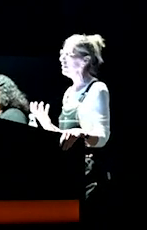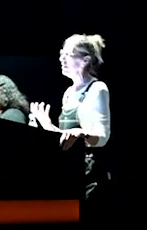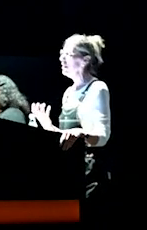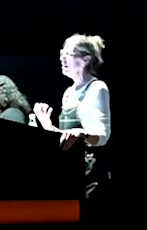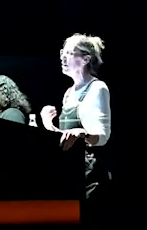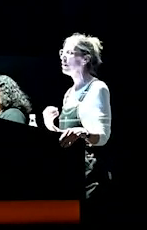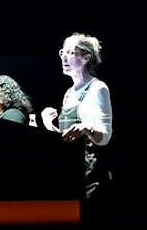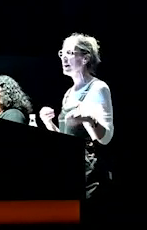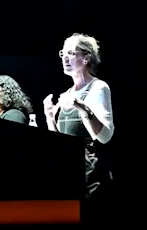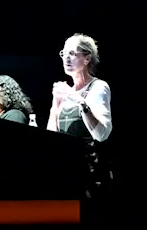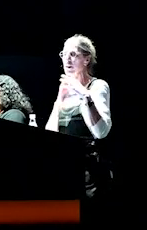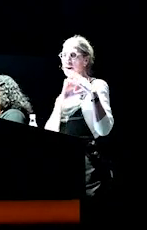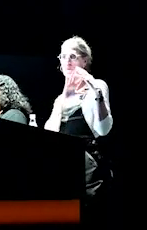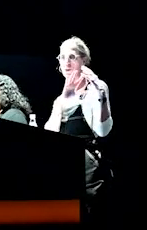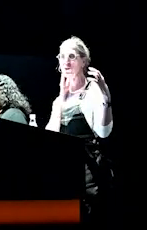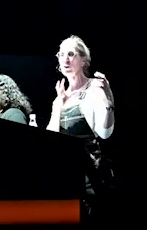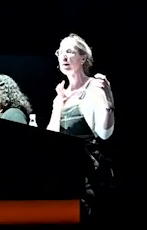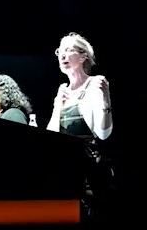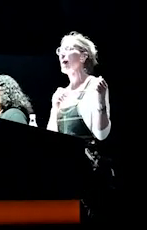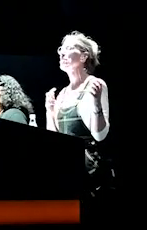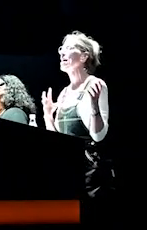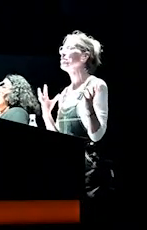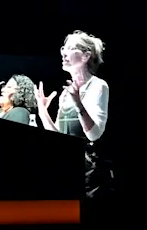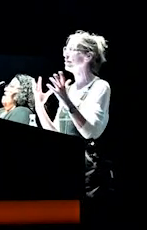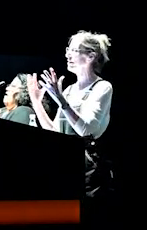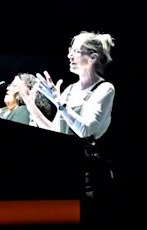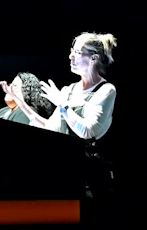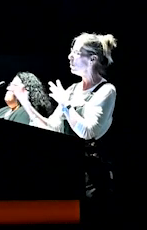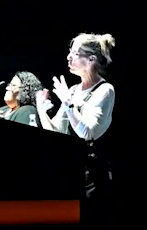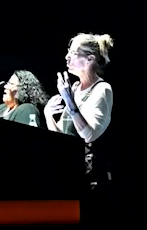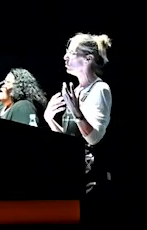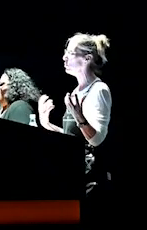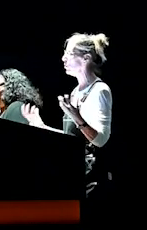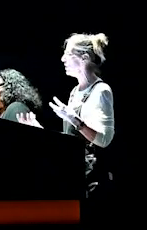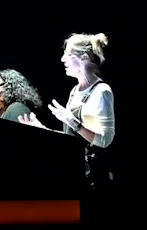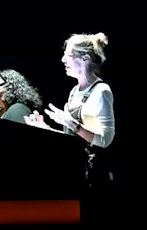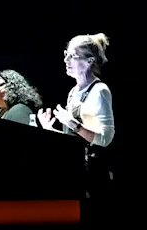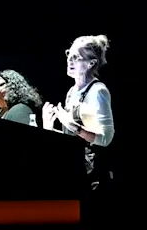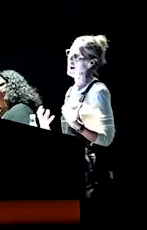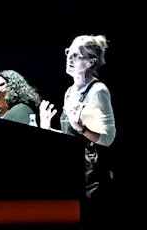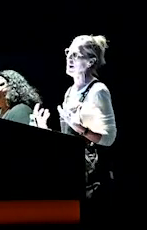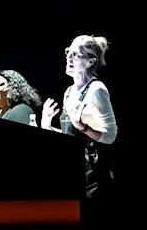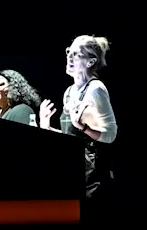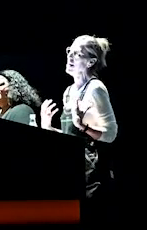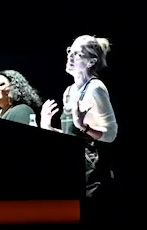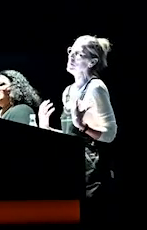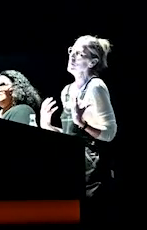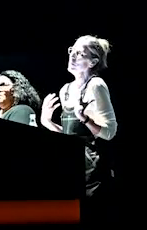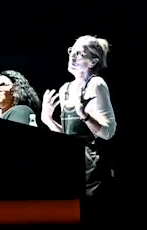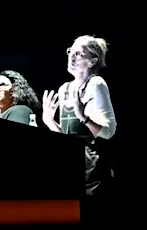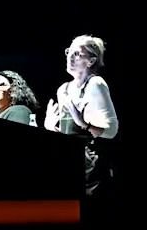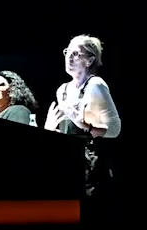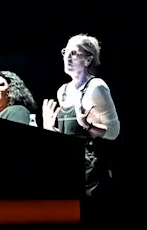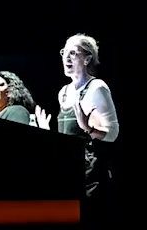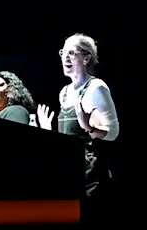heart. There is beauty, and then there's the emotional beauty that